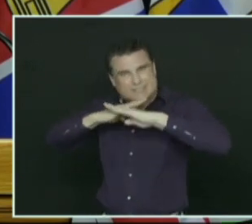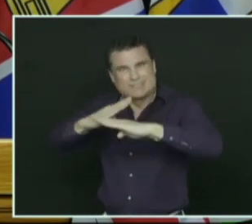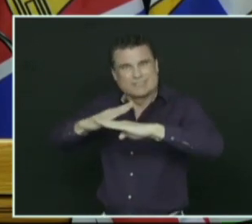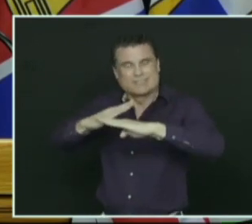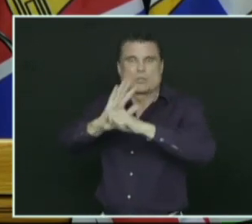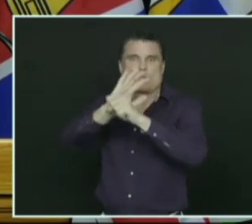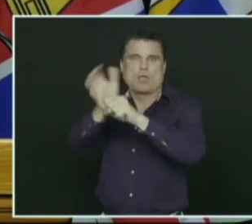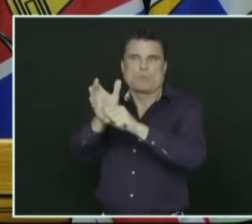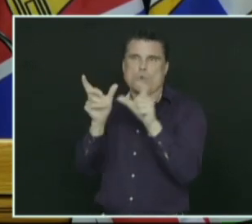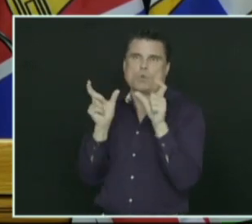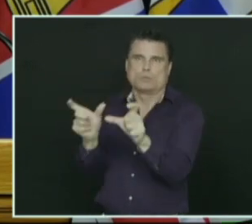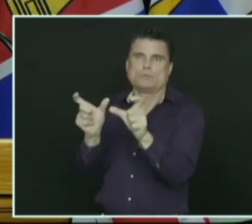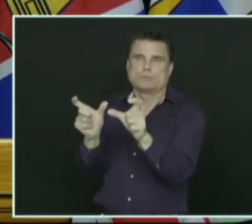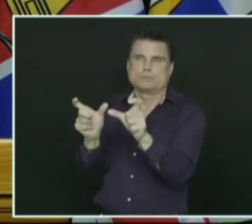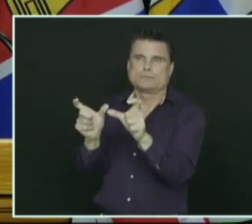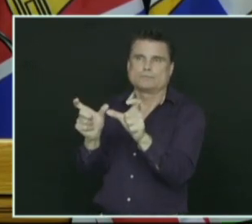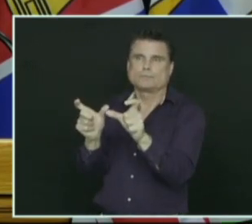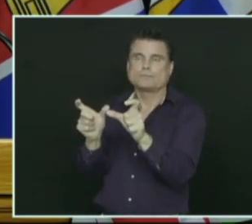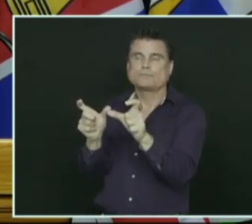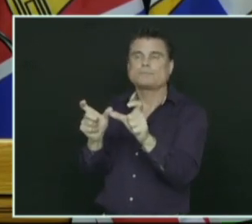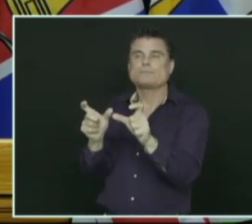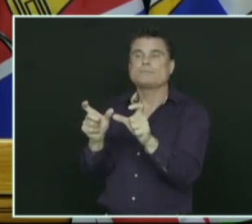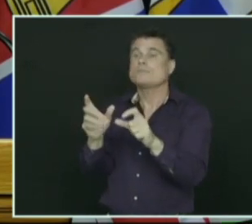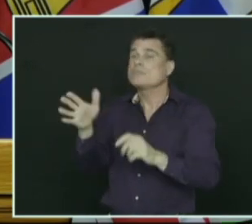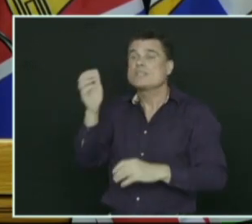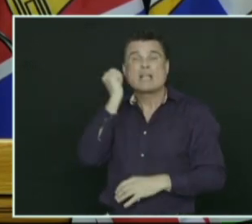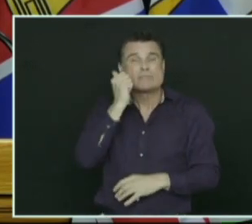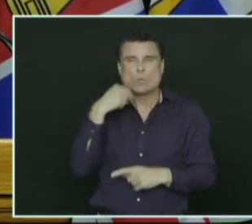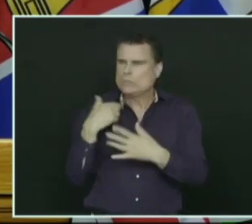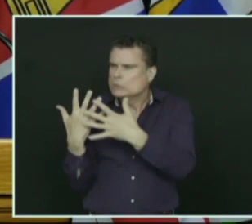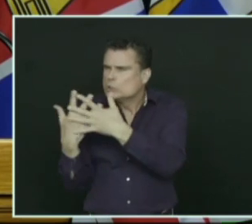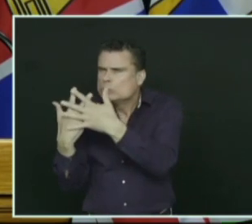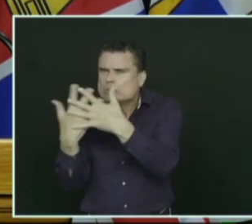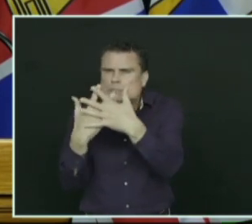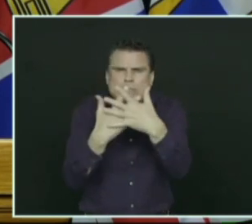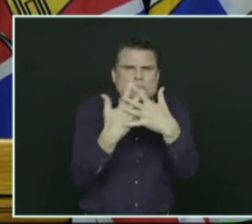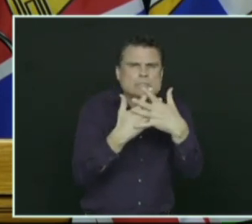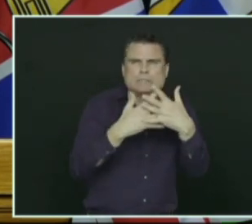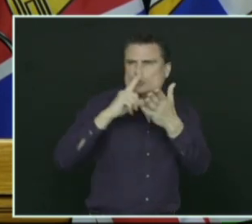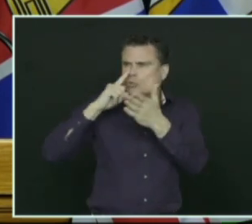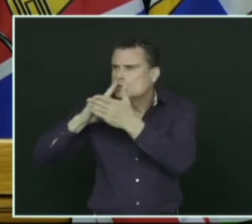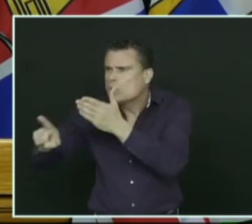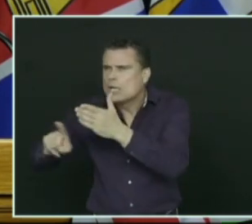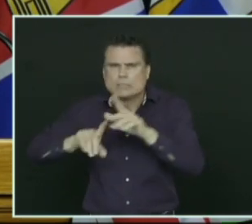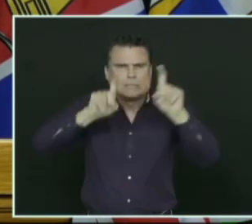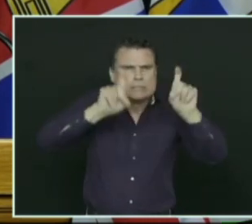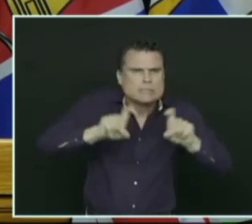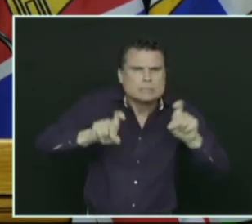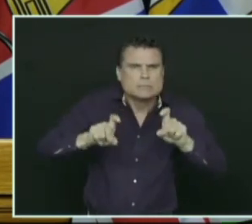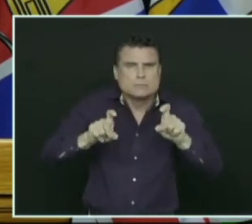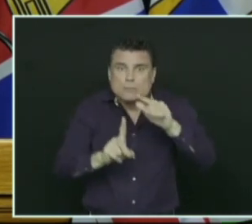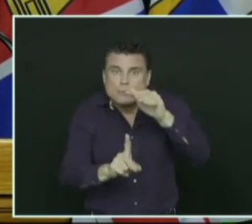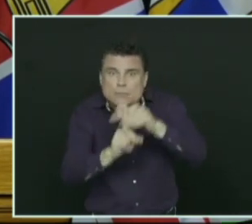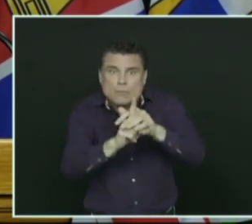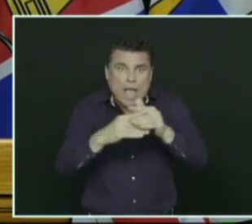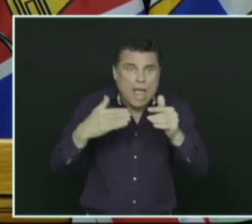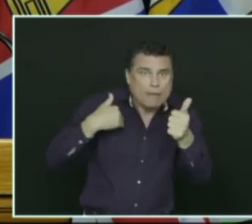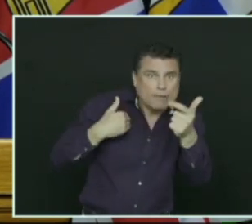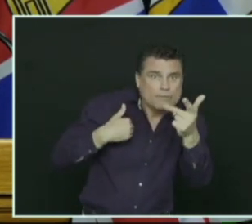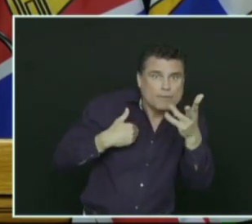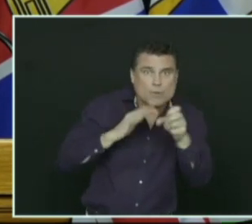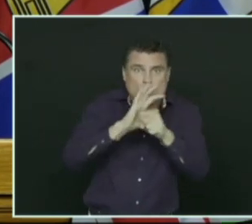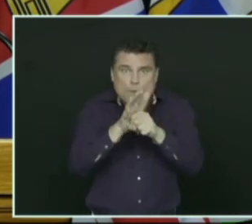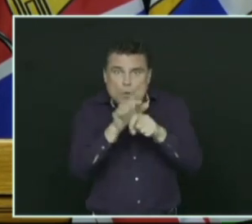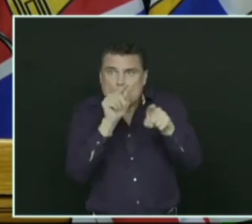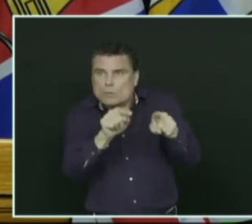as well. So we have time for one more question. As a reminder, for any reporters that didn't get to ask a question, there will